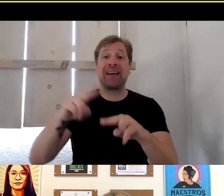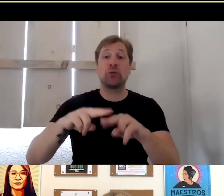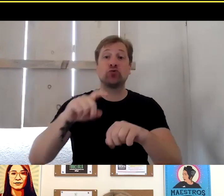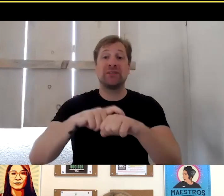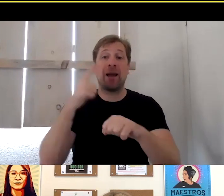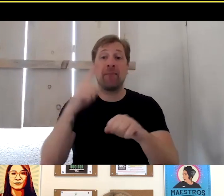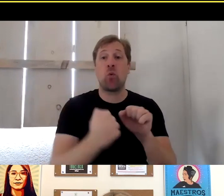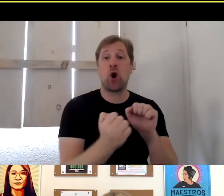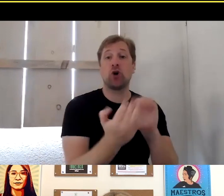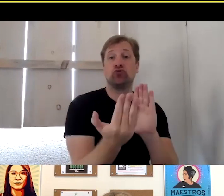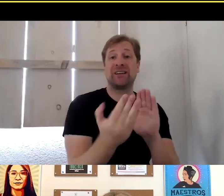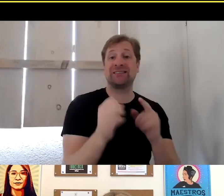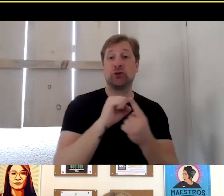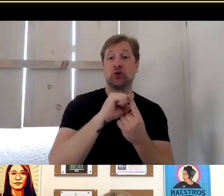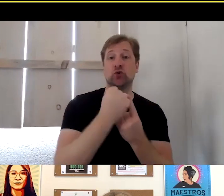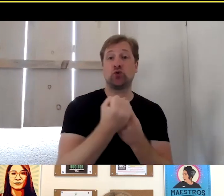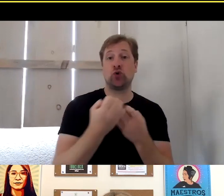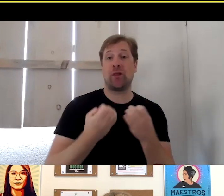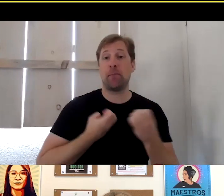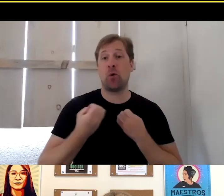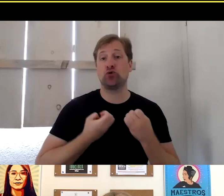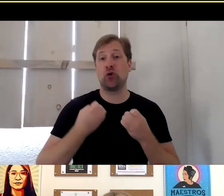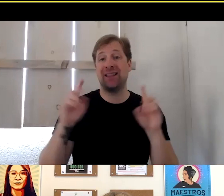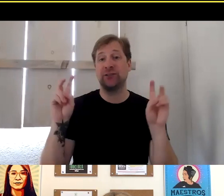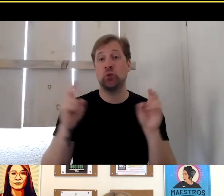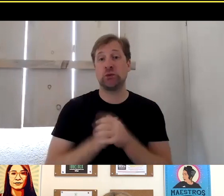address social, emotional issues.